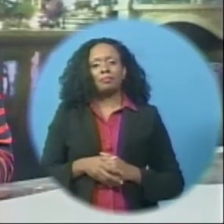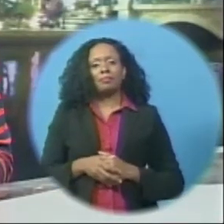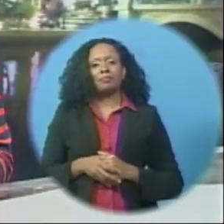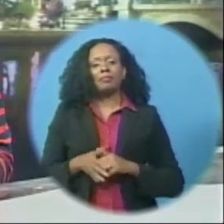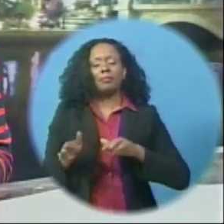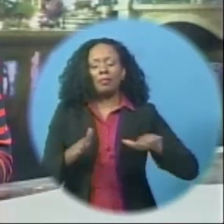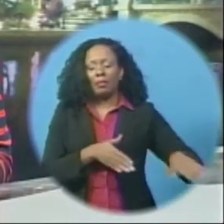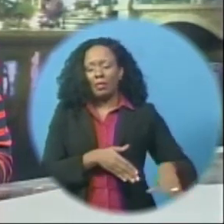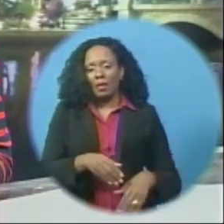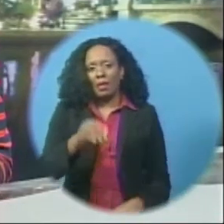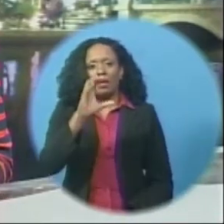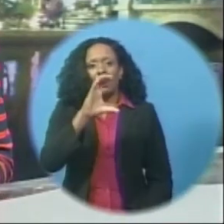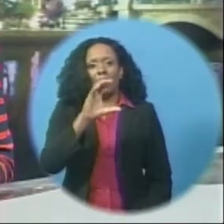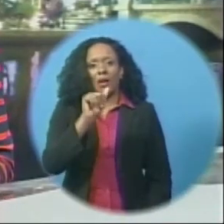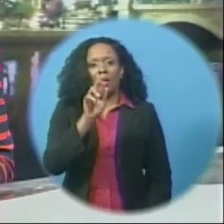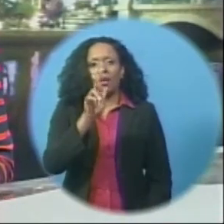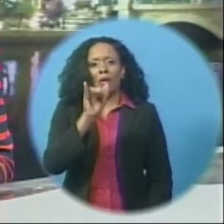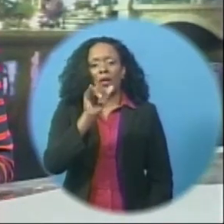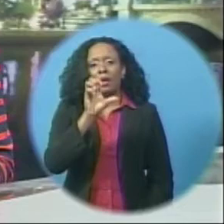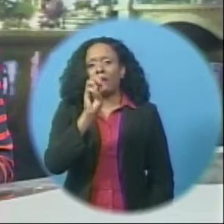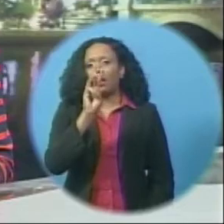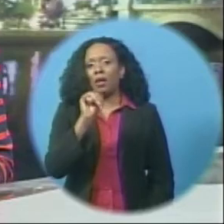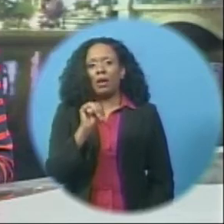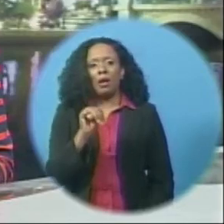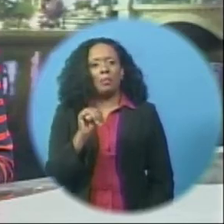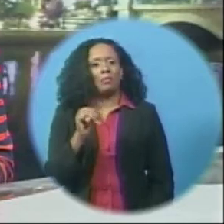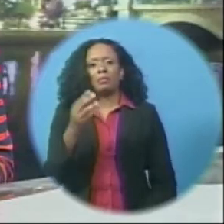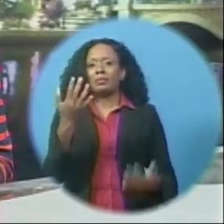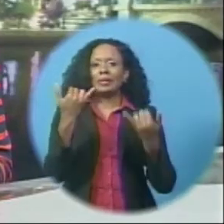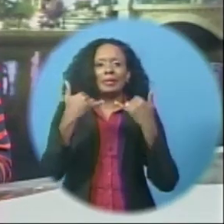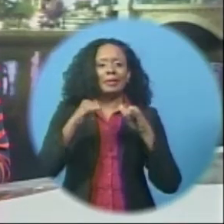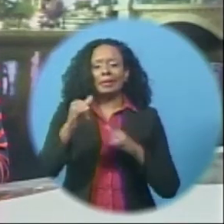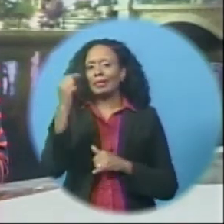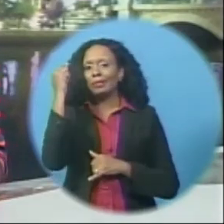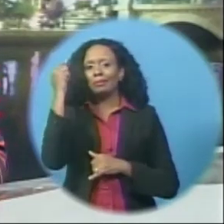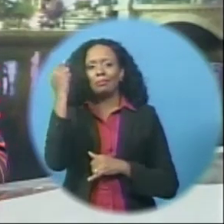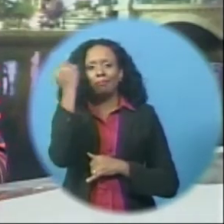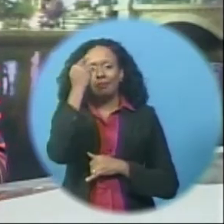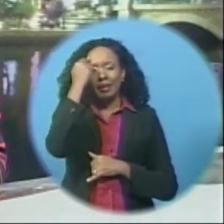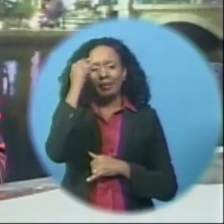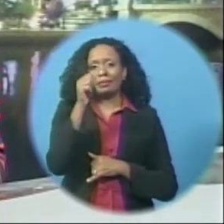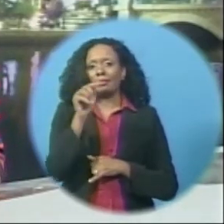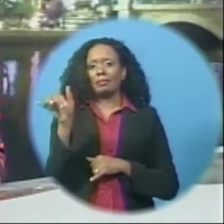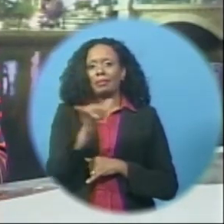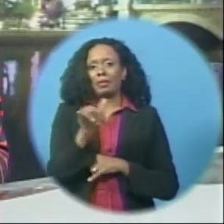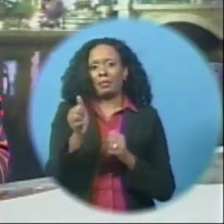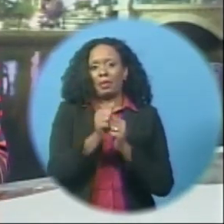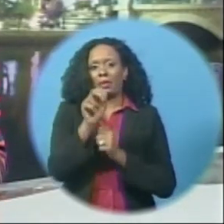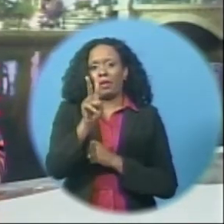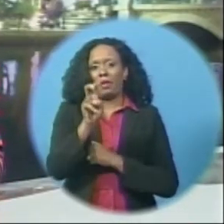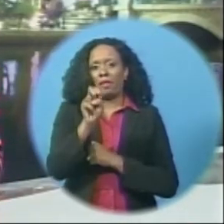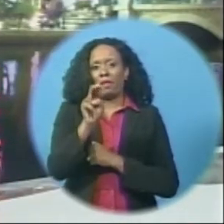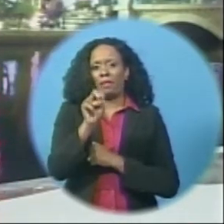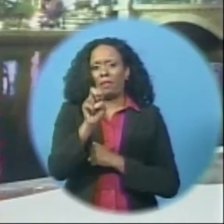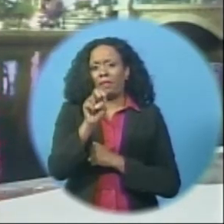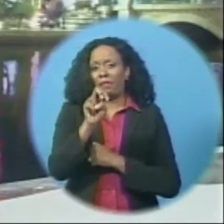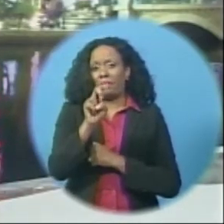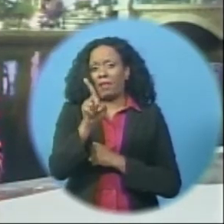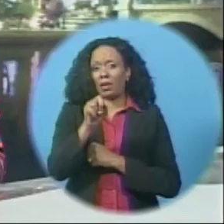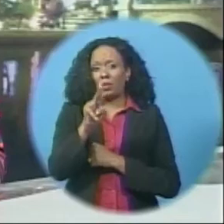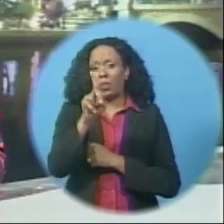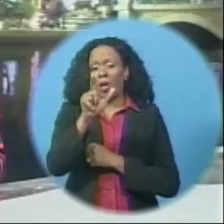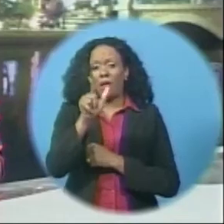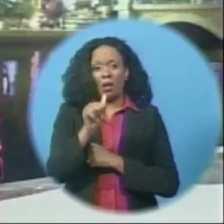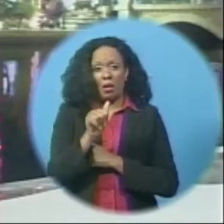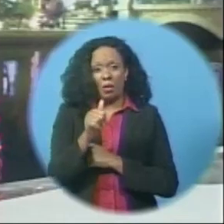CARICOM has not changed its position on Venezuela and will continue with its hands-off stance. This disclosure from Secretary